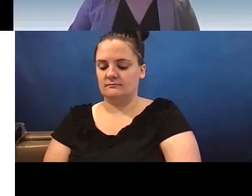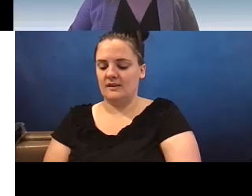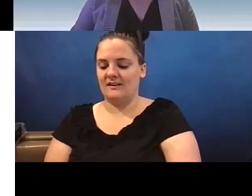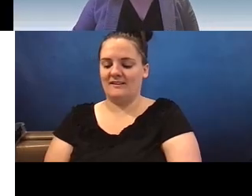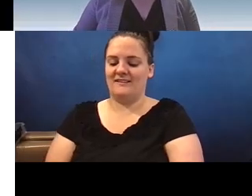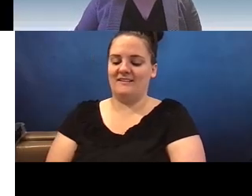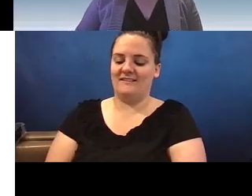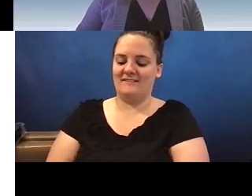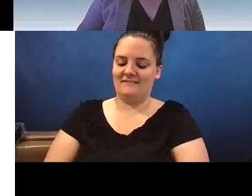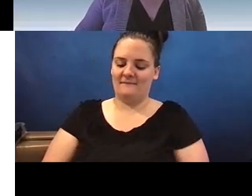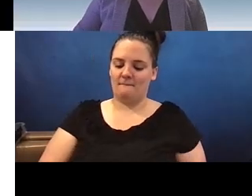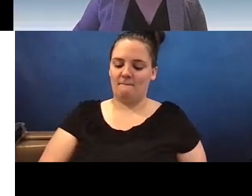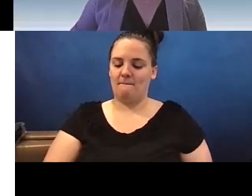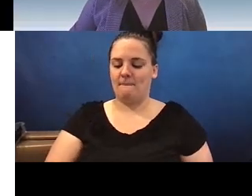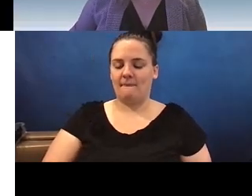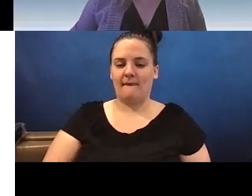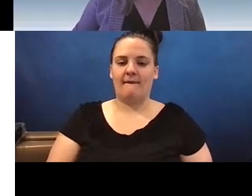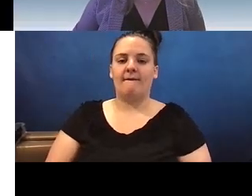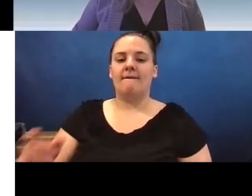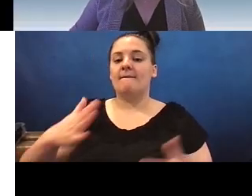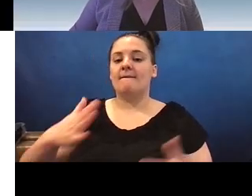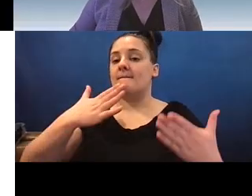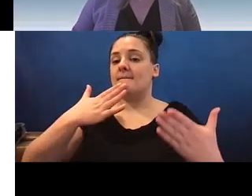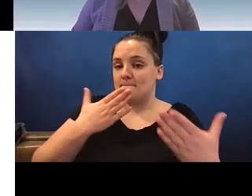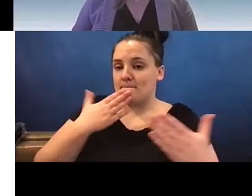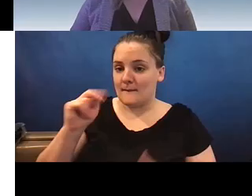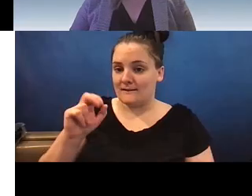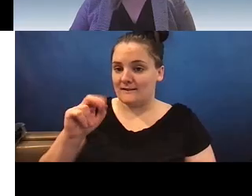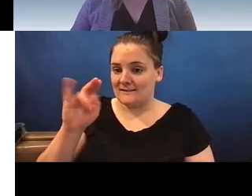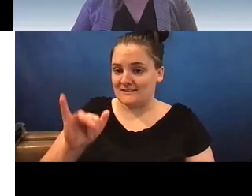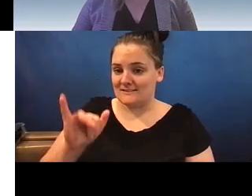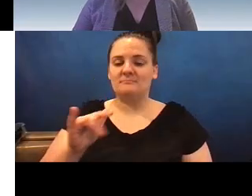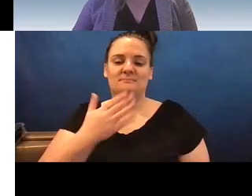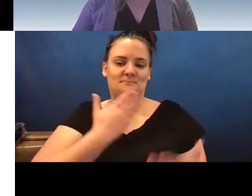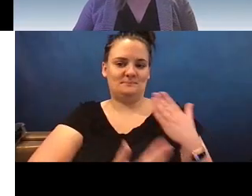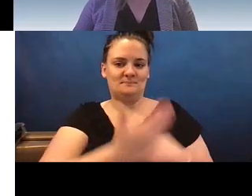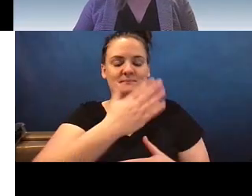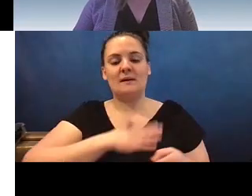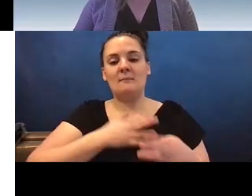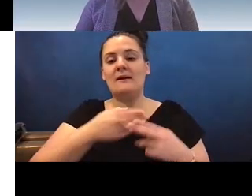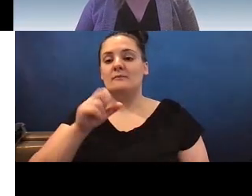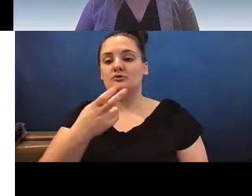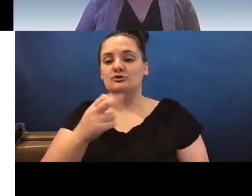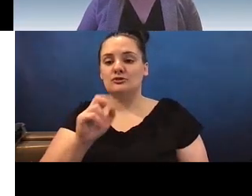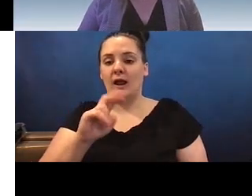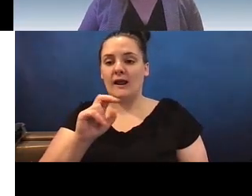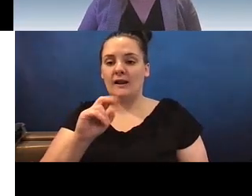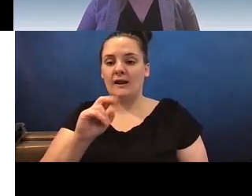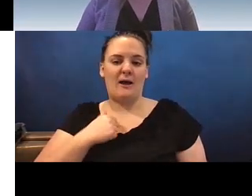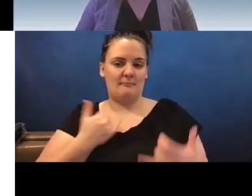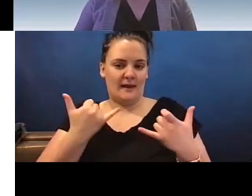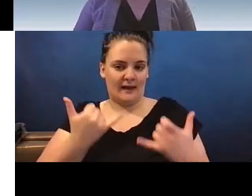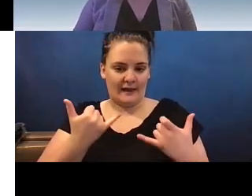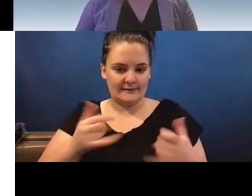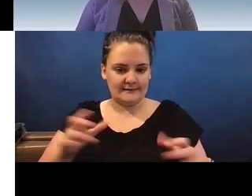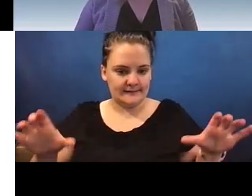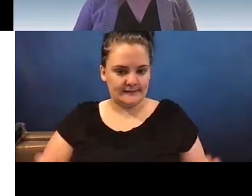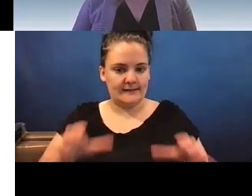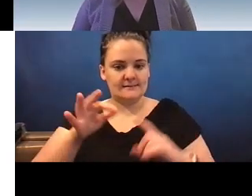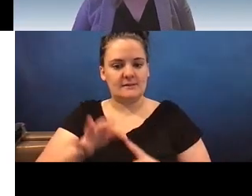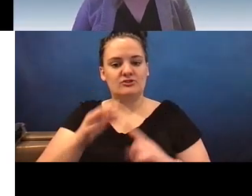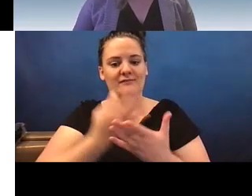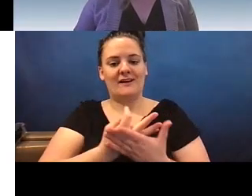Thank you, Nancy, and good morning, everyone. My name is Shannon Huska, and I am the Acting Special Financing Division